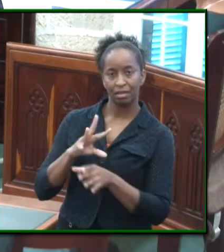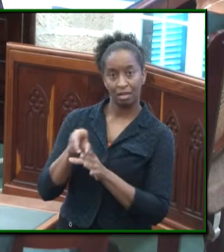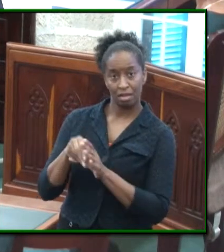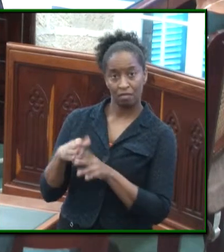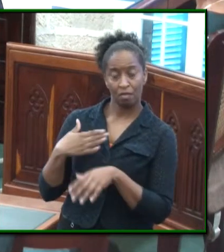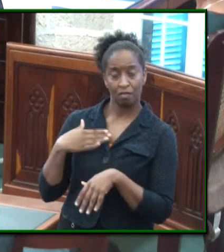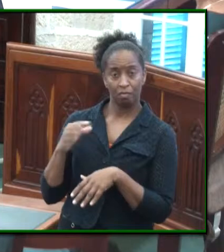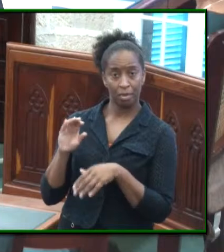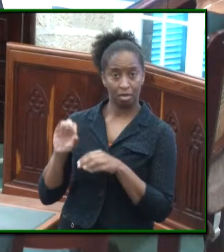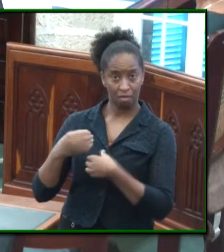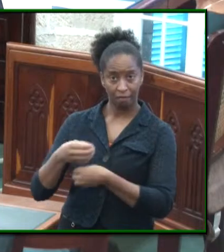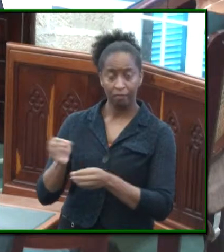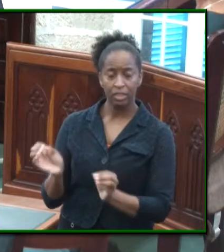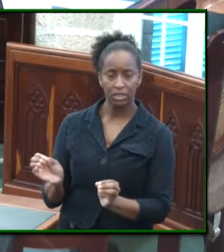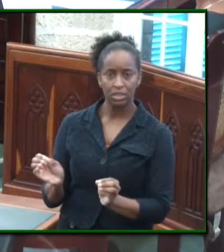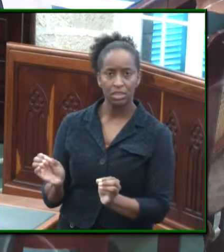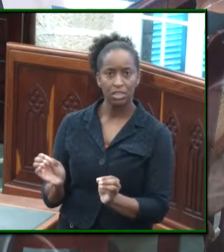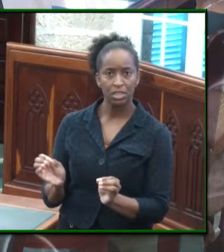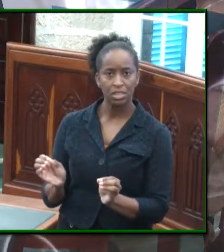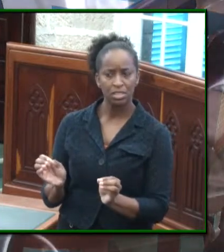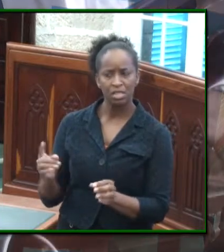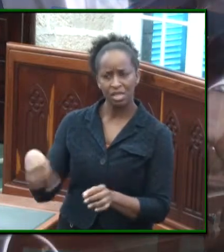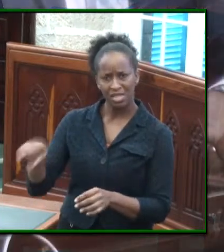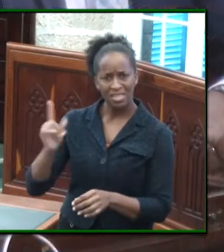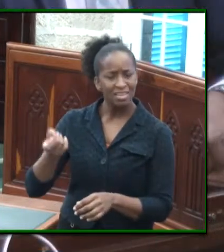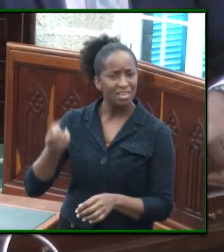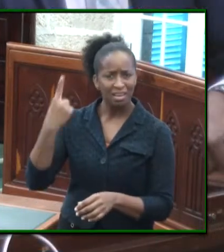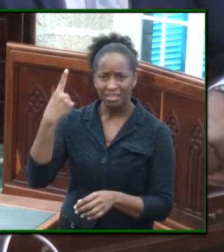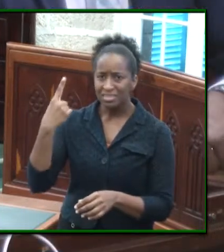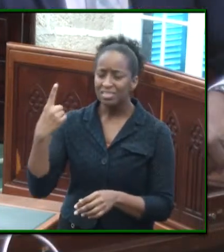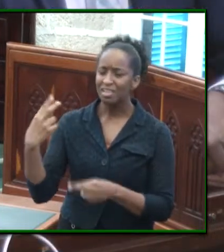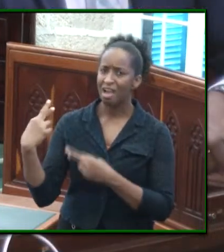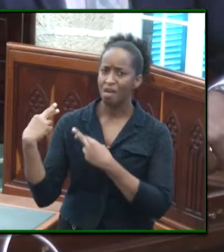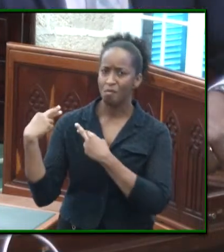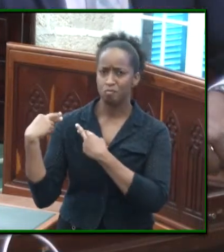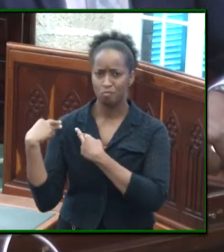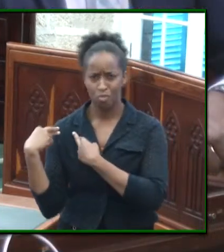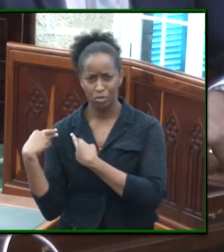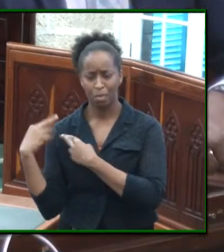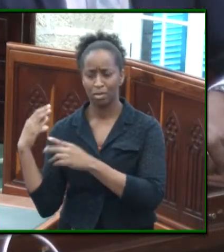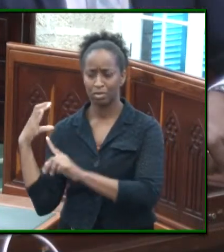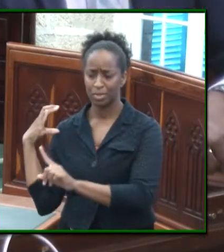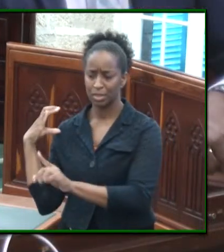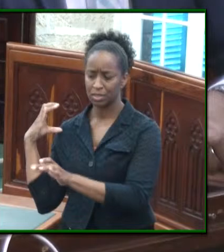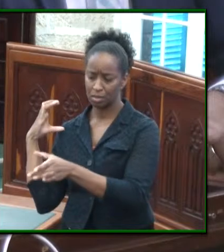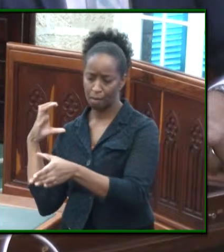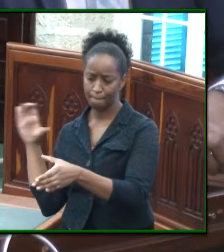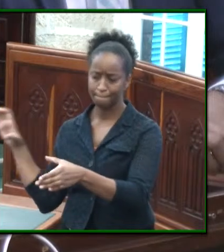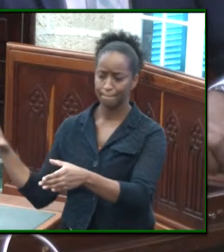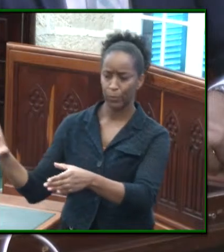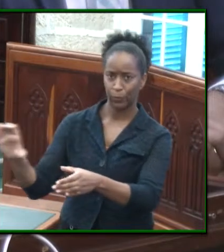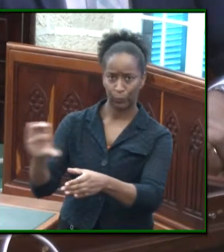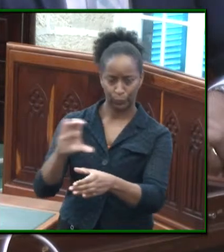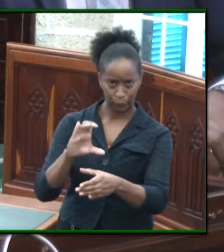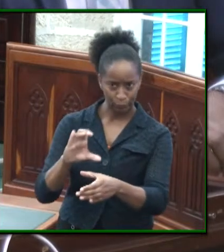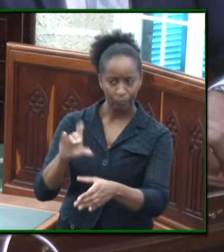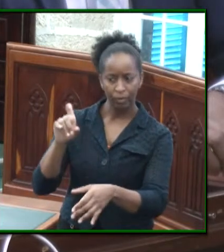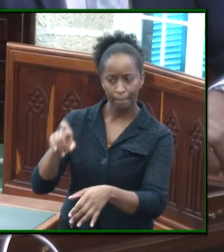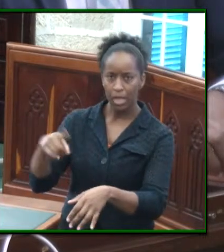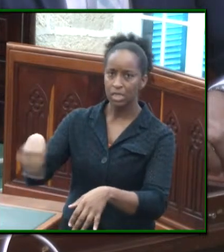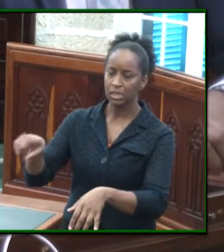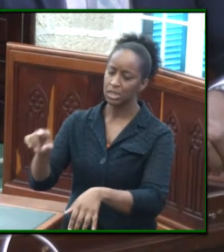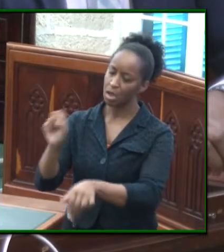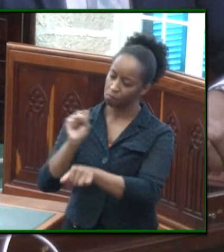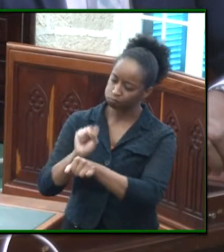expected. We've got more money this year than ever before. But it